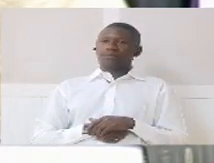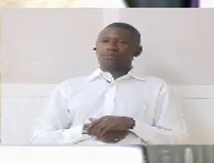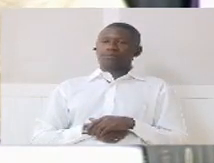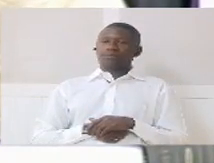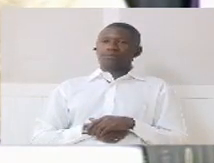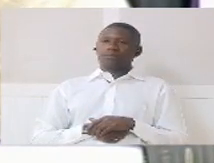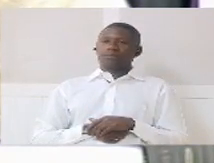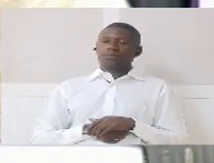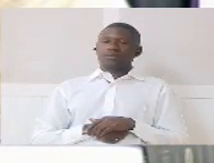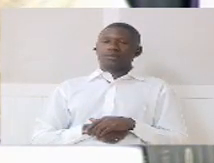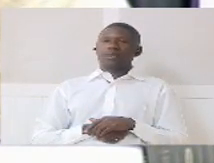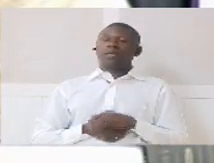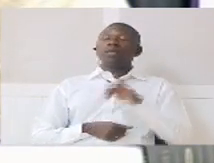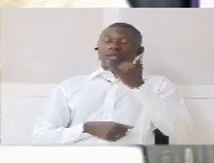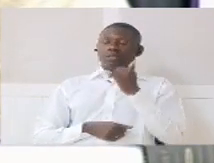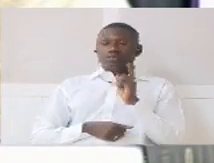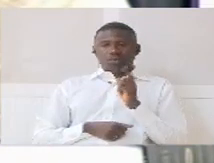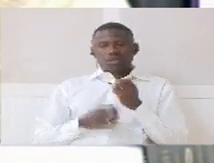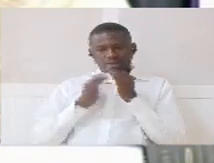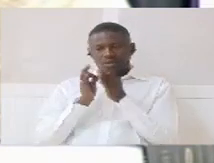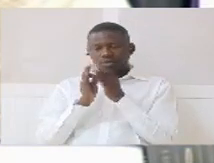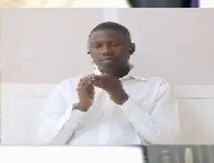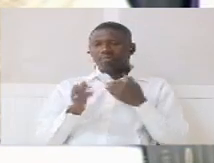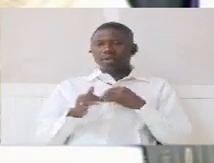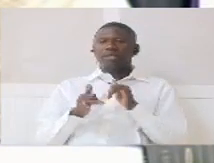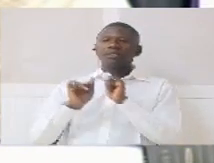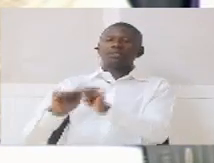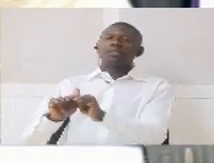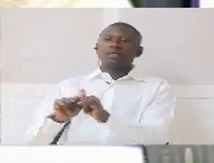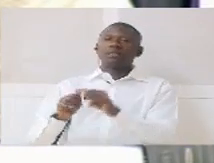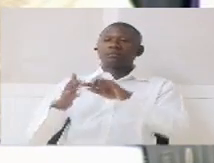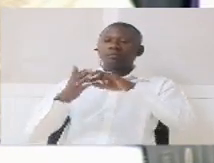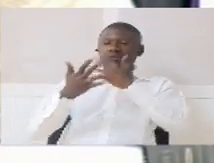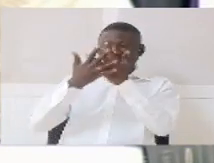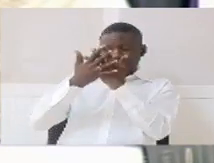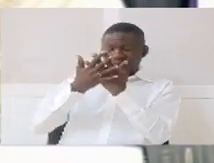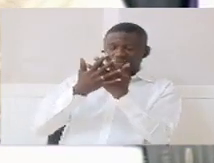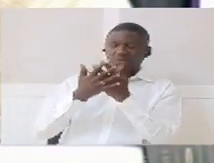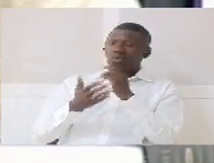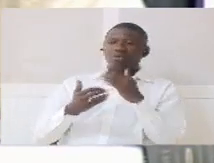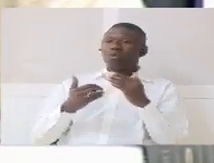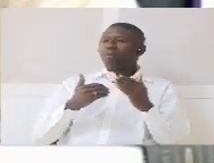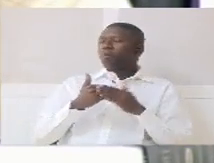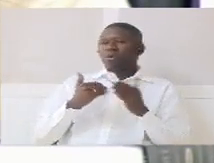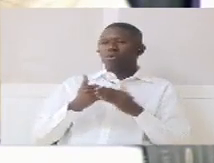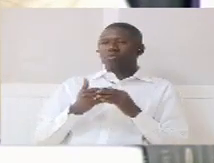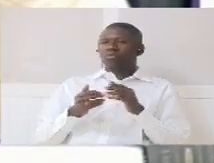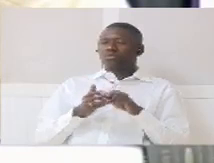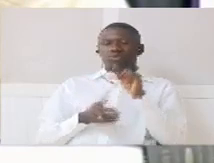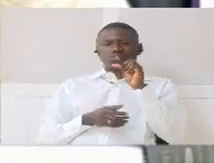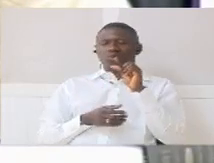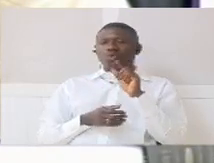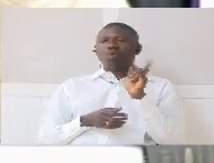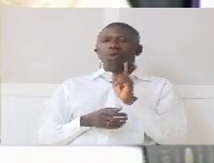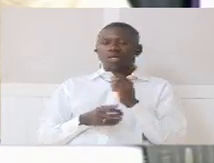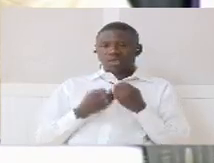This, as I told you earlier on, my stay in mile two was not. In the meantime, as an example. A lot. But I